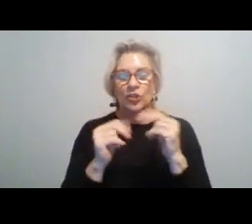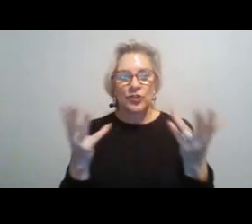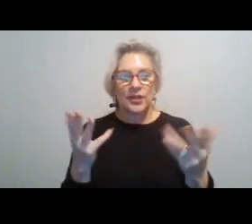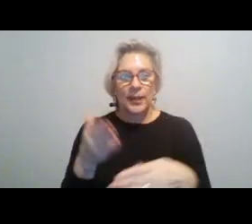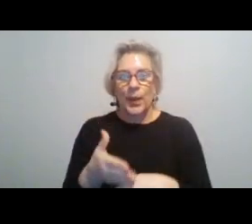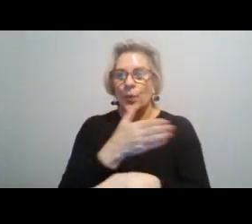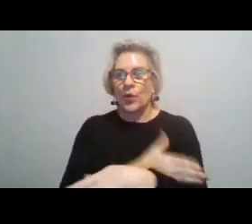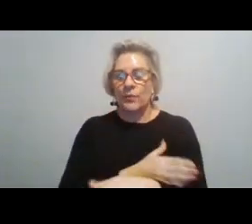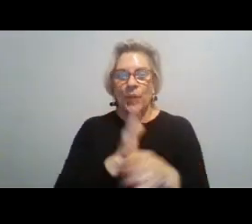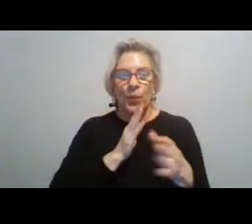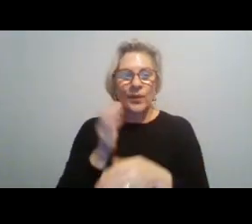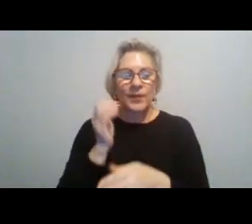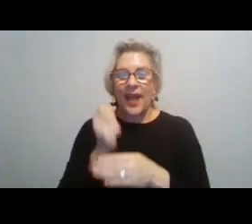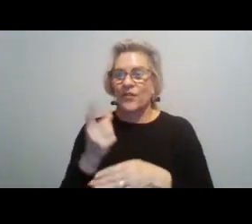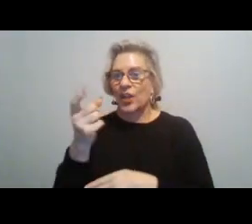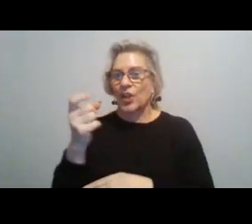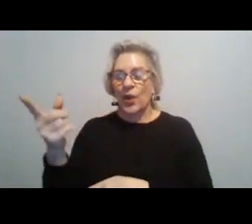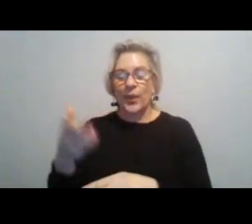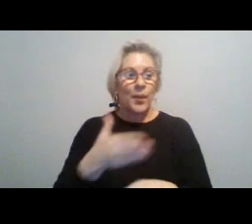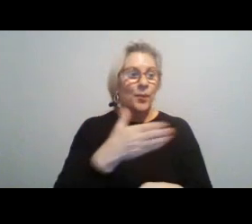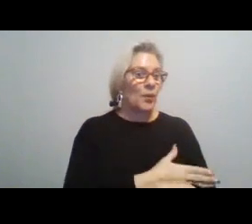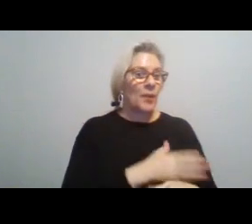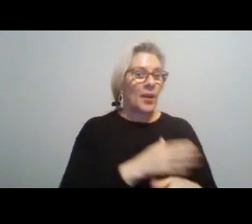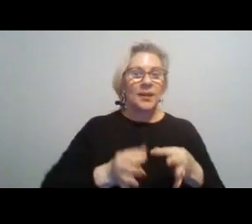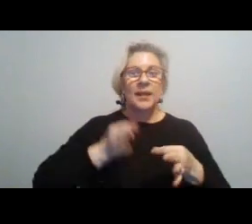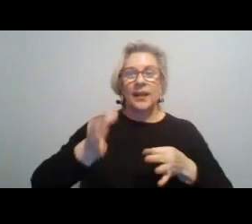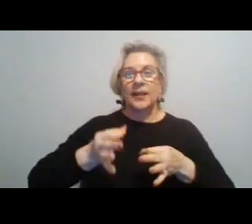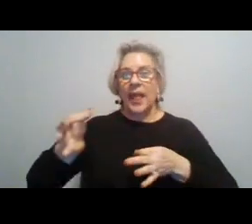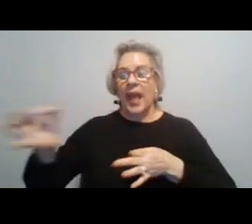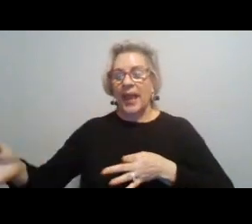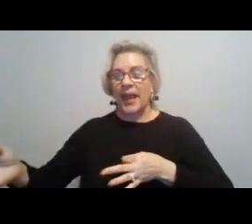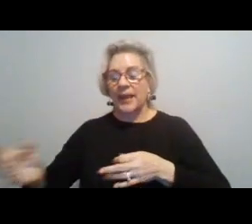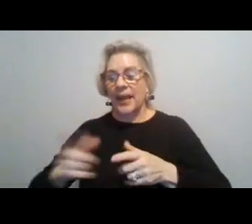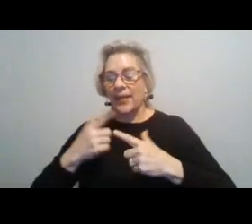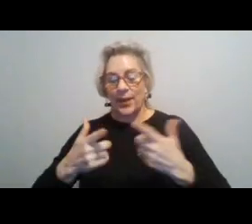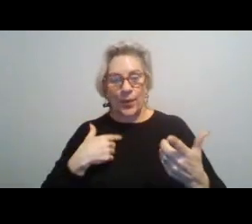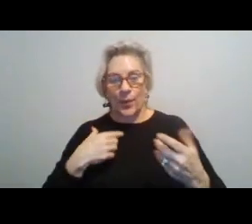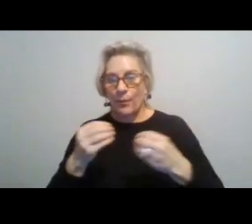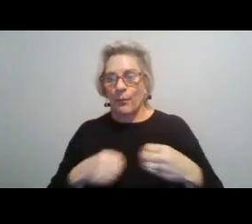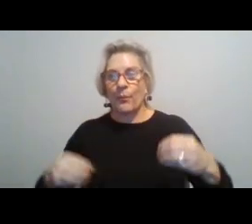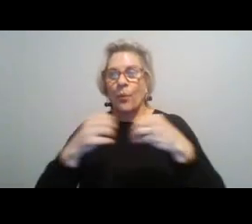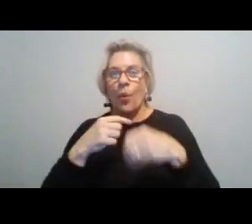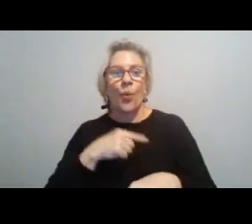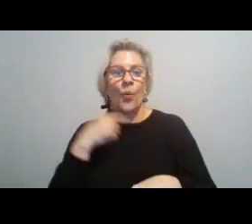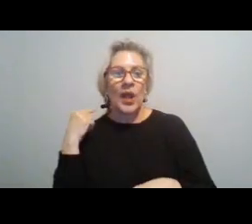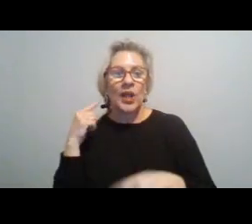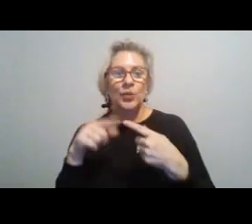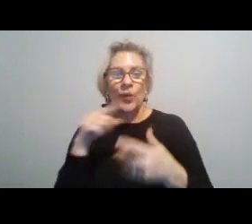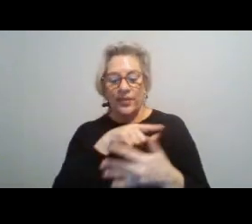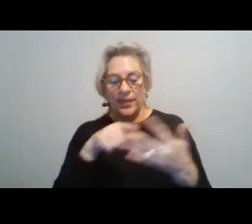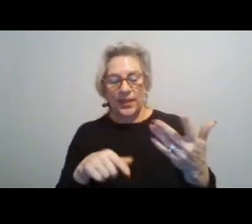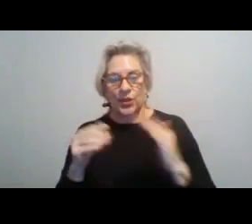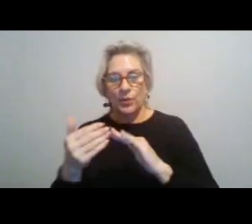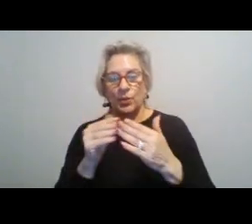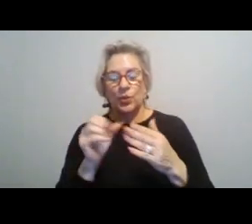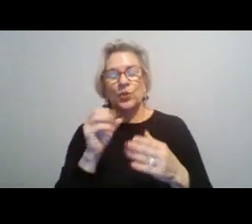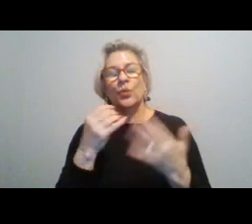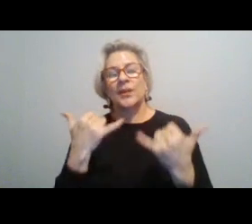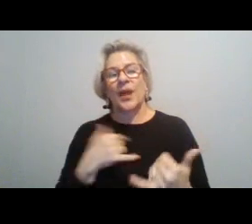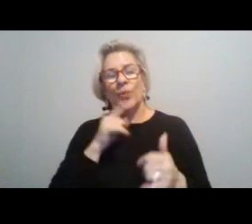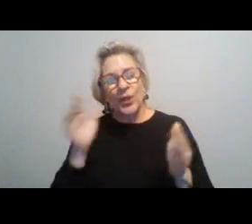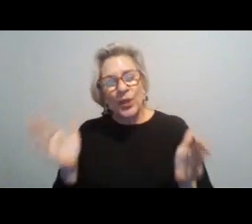improvements. Every year, these improvements are delayed, bringing us with significant risk to our community. So today, I really